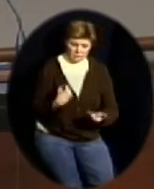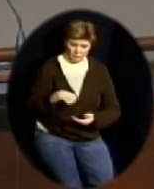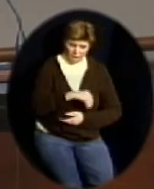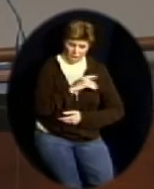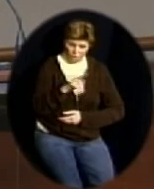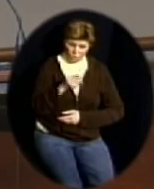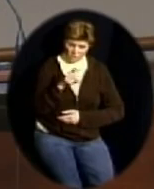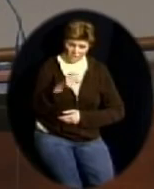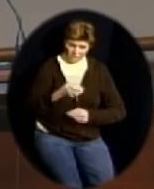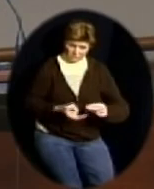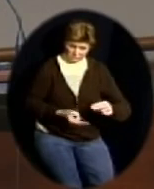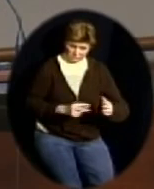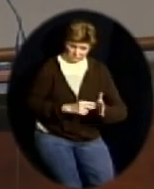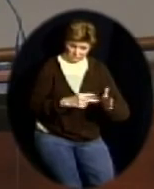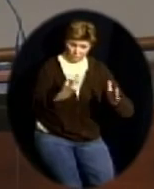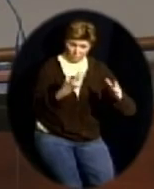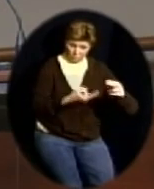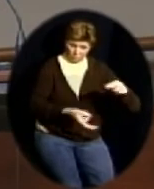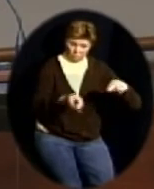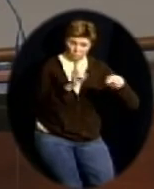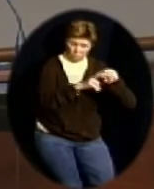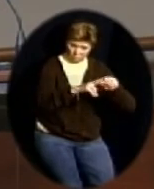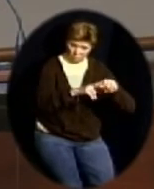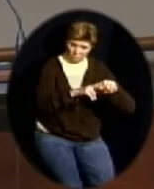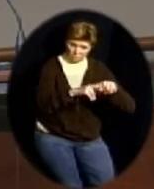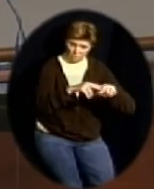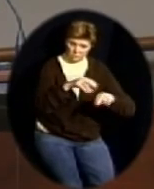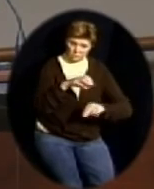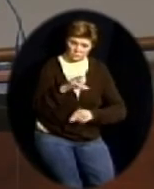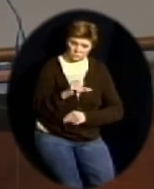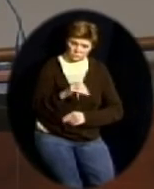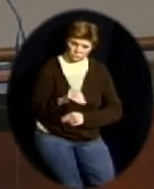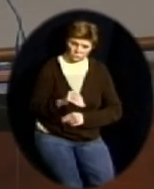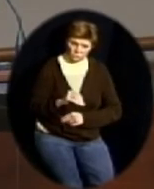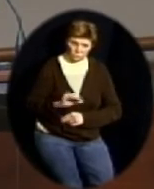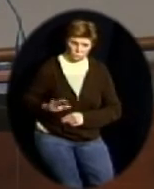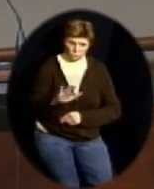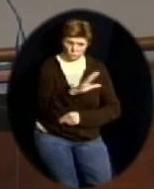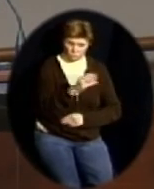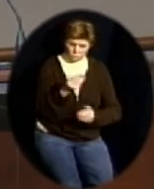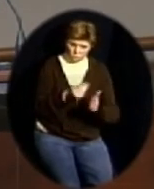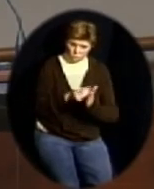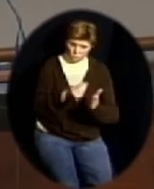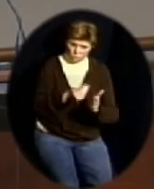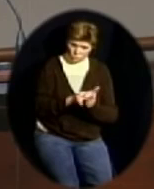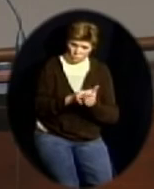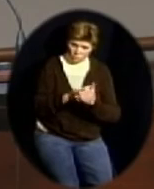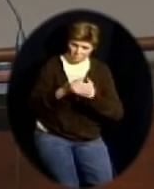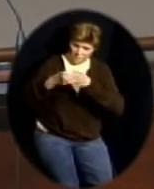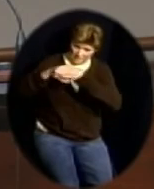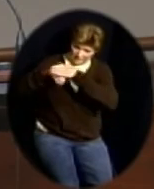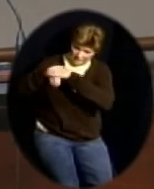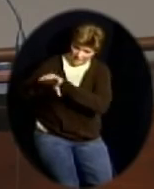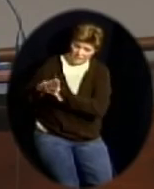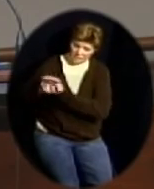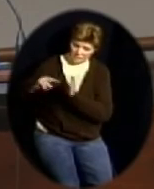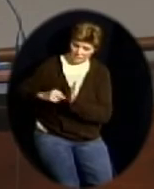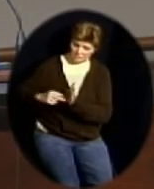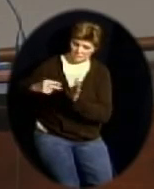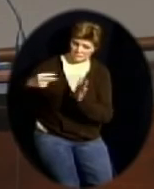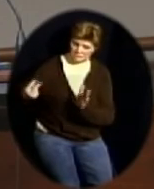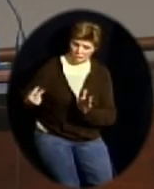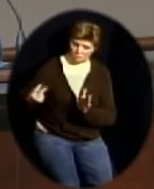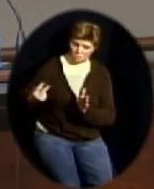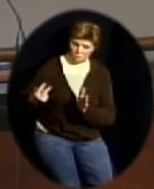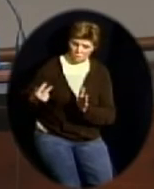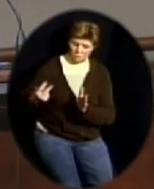rate. So the revenue stream coming in is doubling the rate of the growth. If you go out